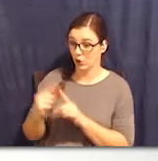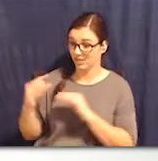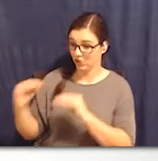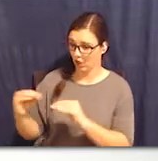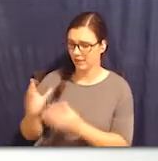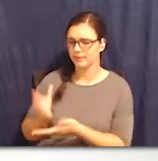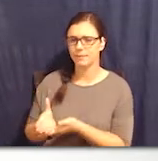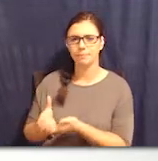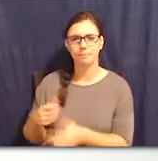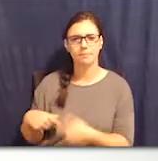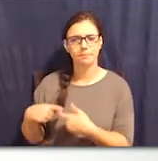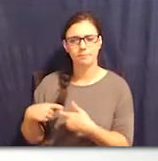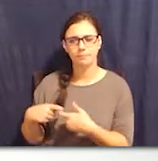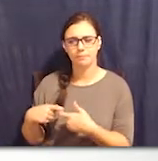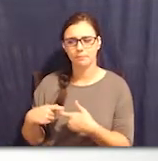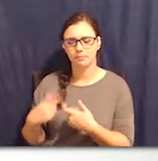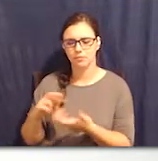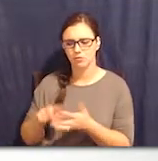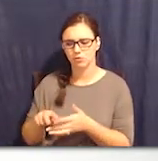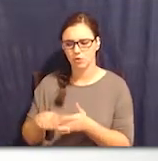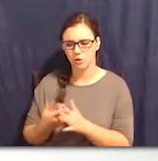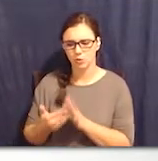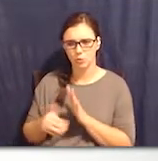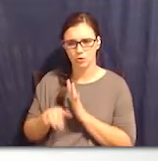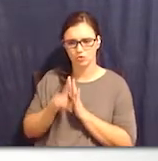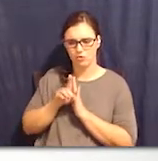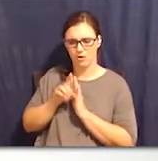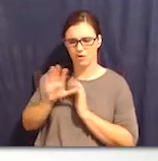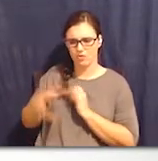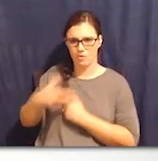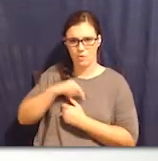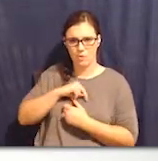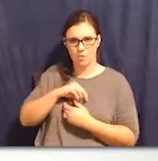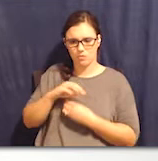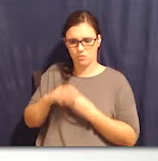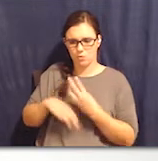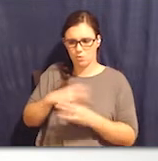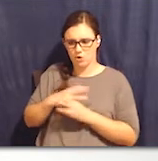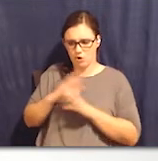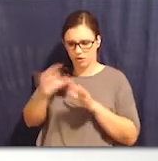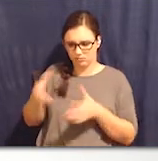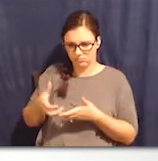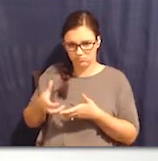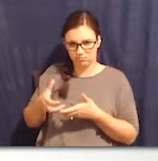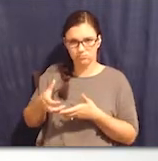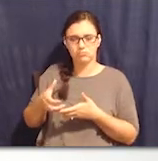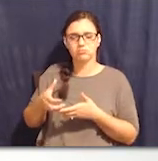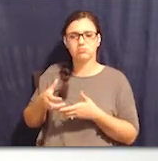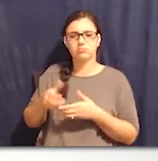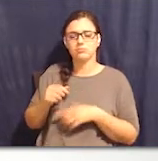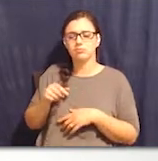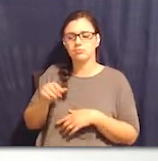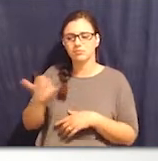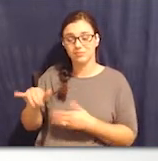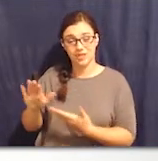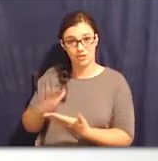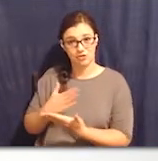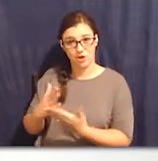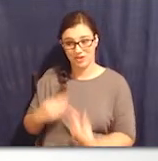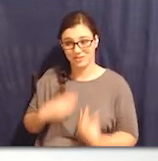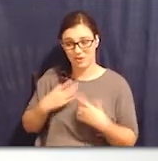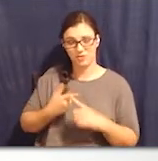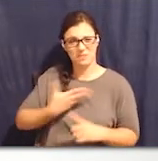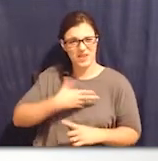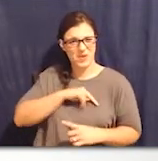she stops using the words that she was taught, and she withdraws into her own world. Since